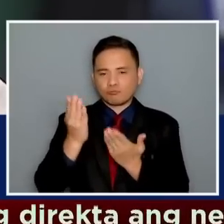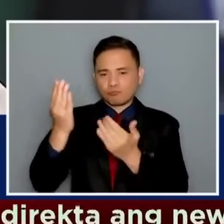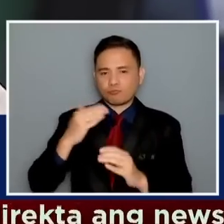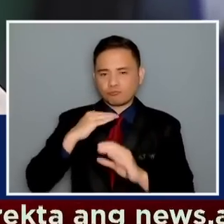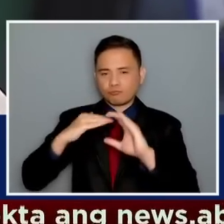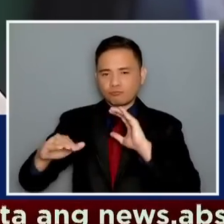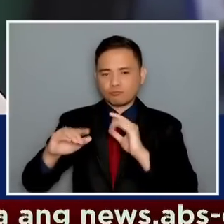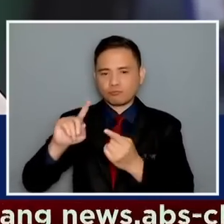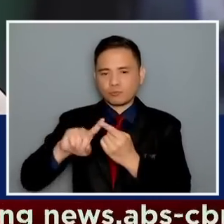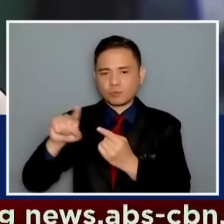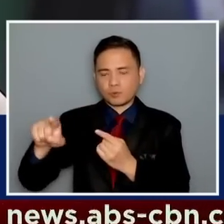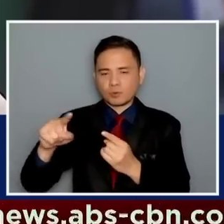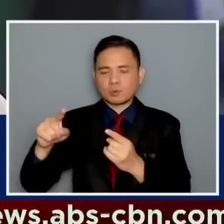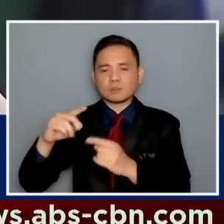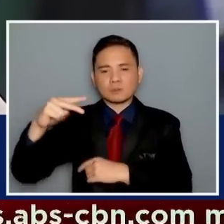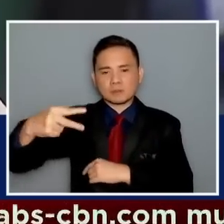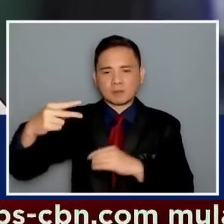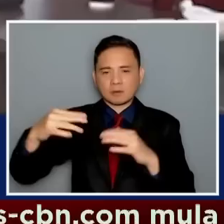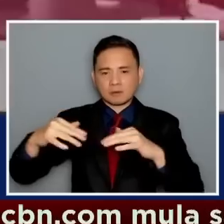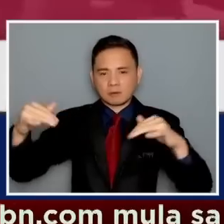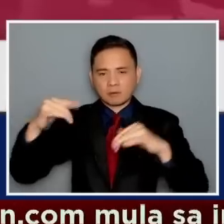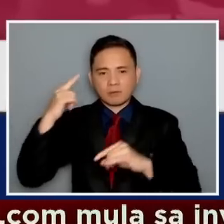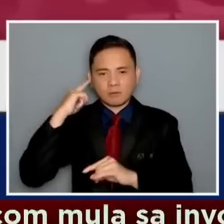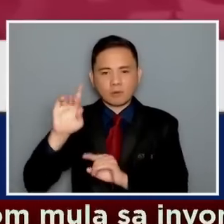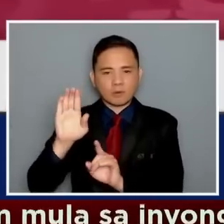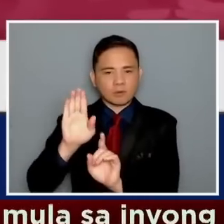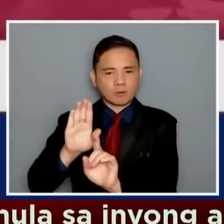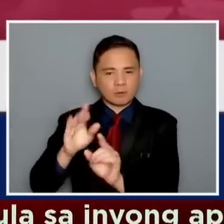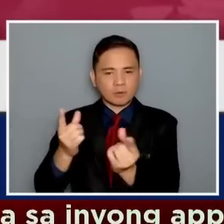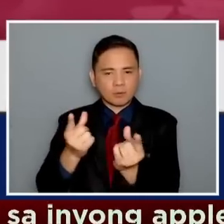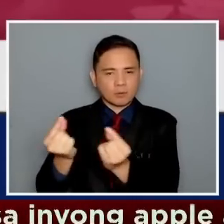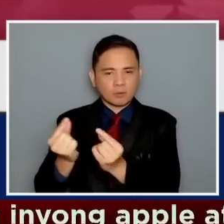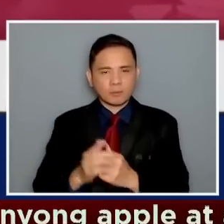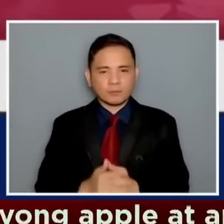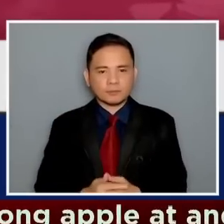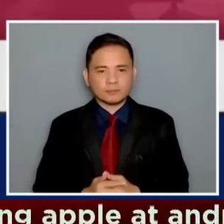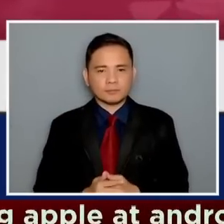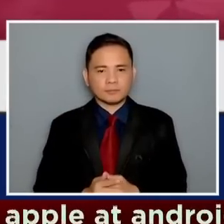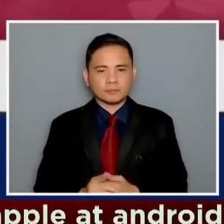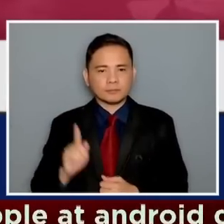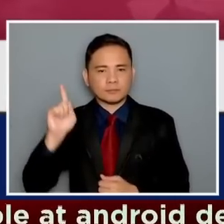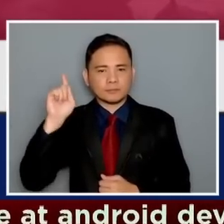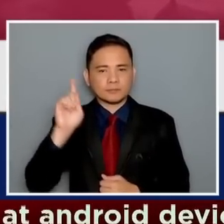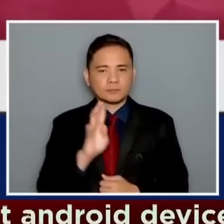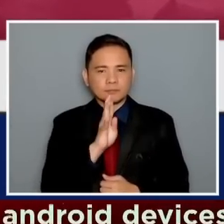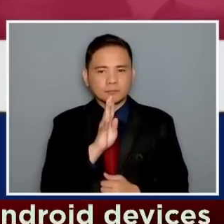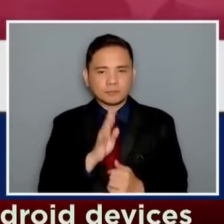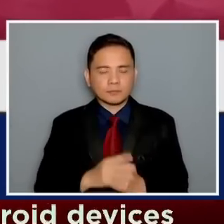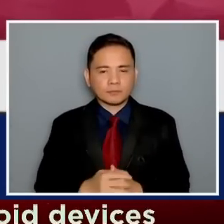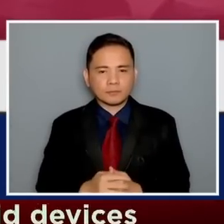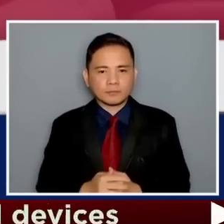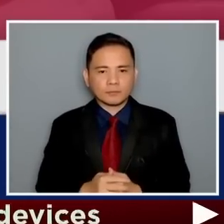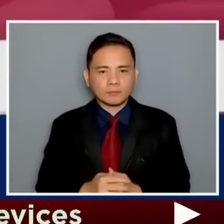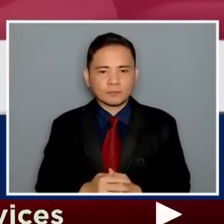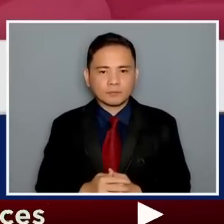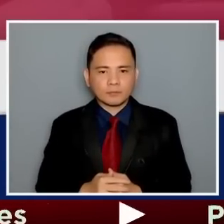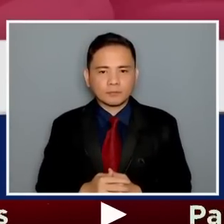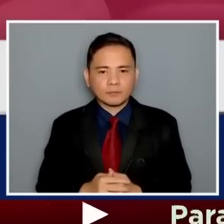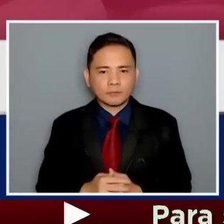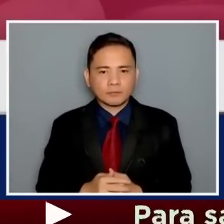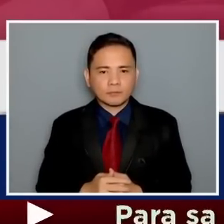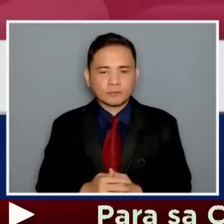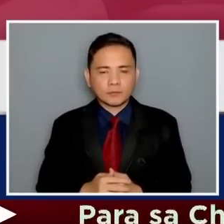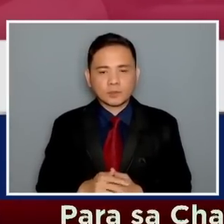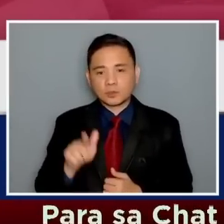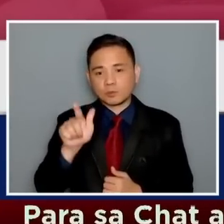the plenary for appropriate action. The time for Congressman Arnie Teves to talk has lapsed already.